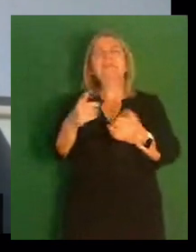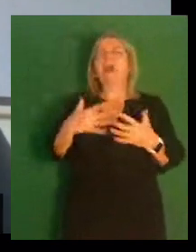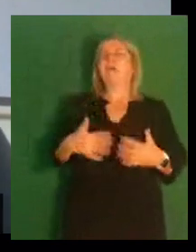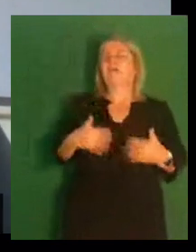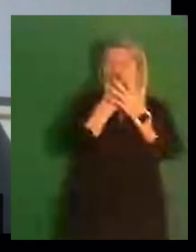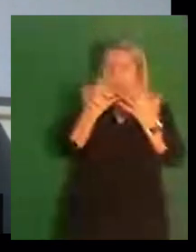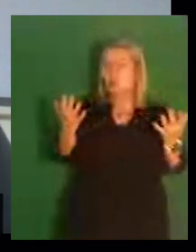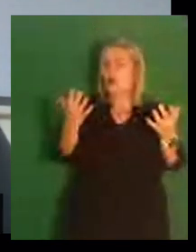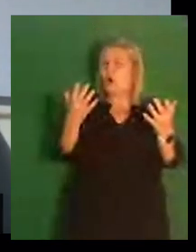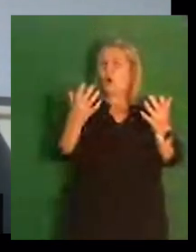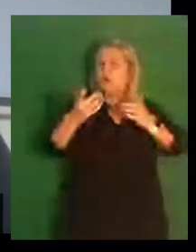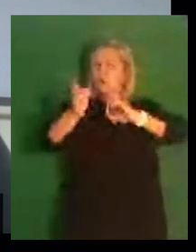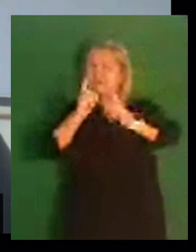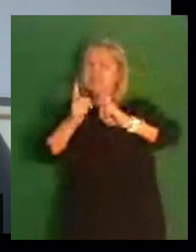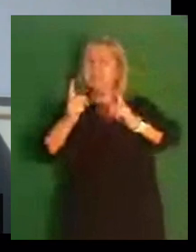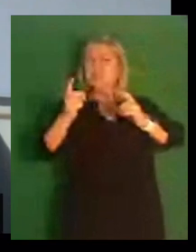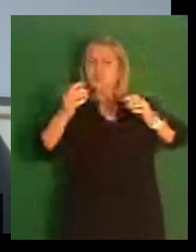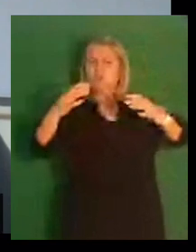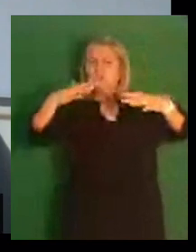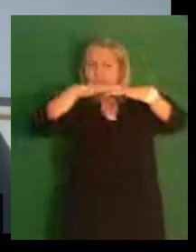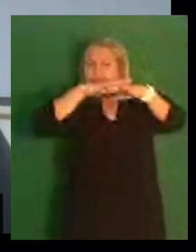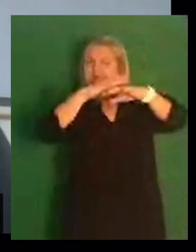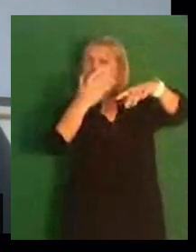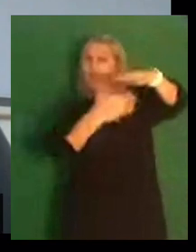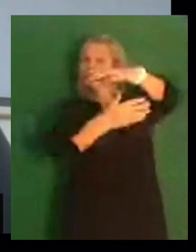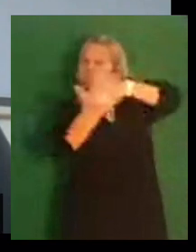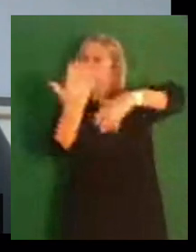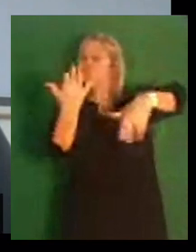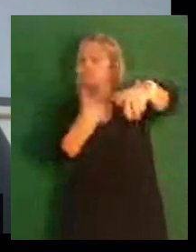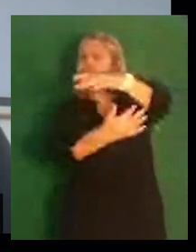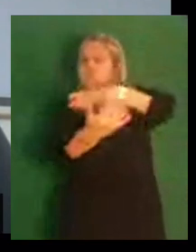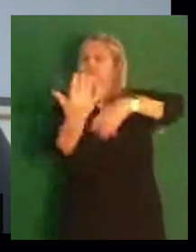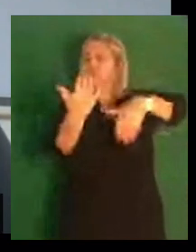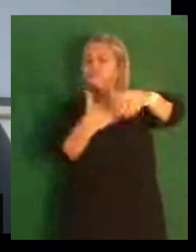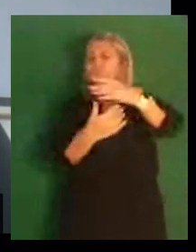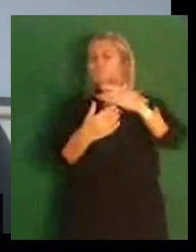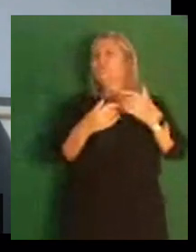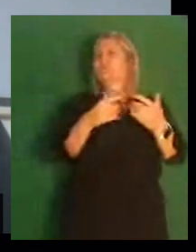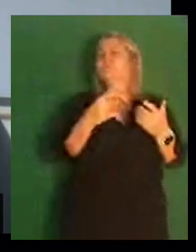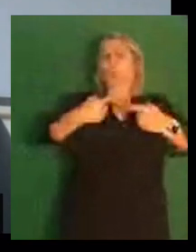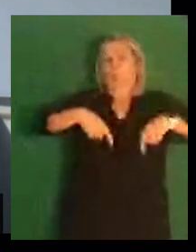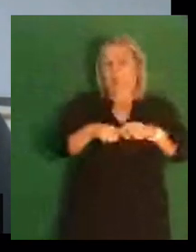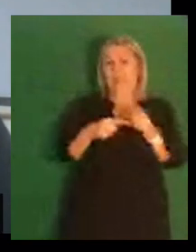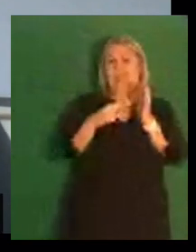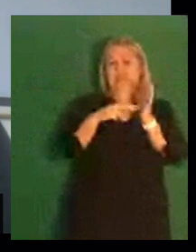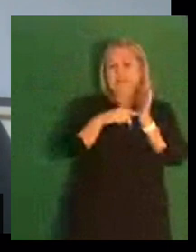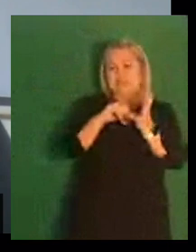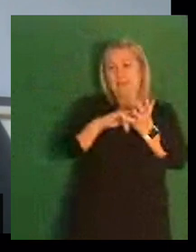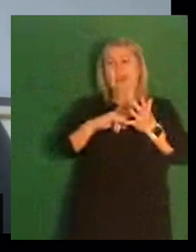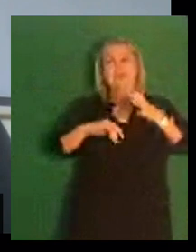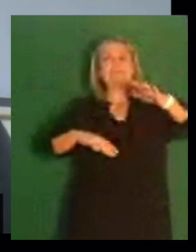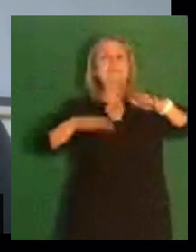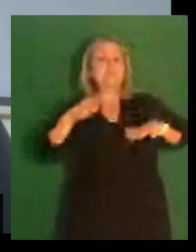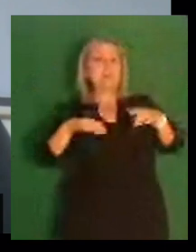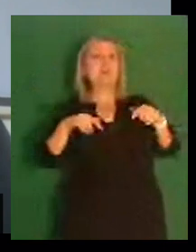happening at the moment that, as institutions, we have to kind of lean into